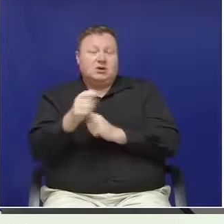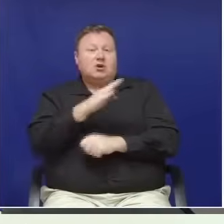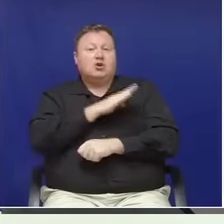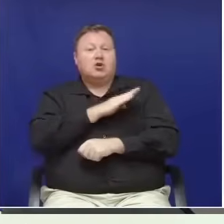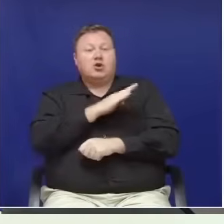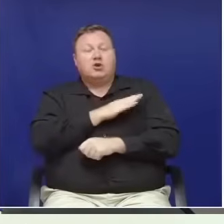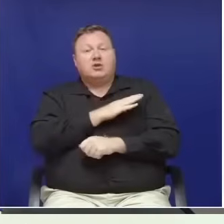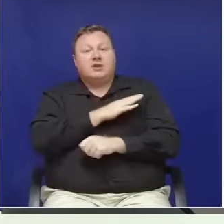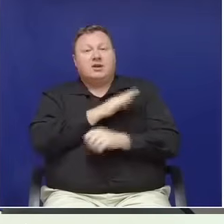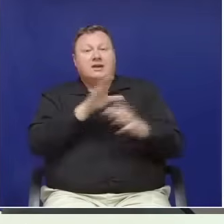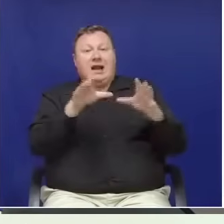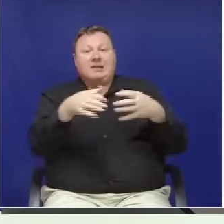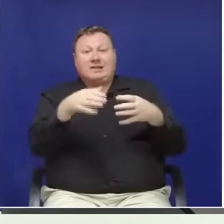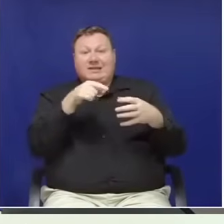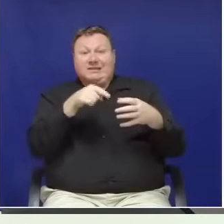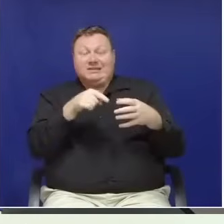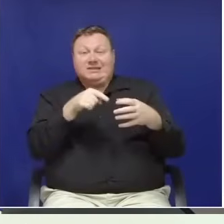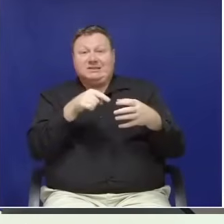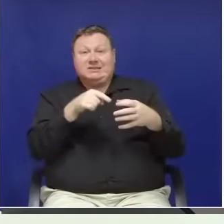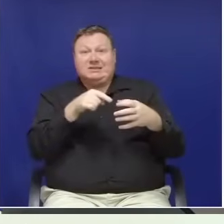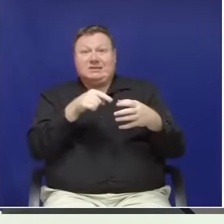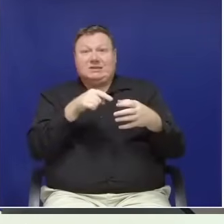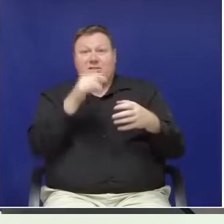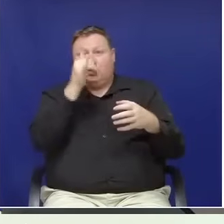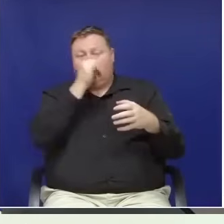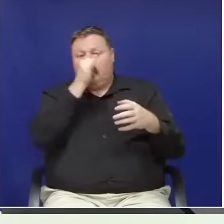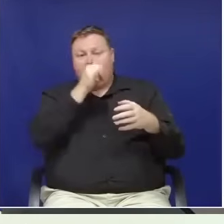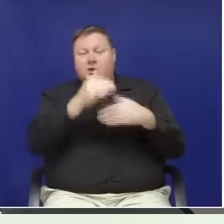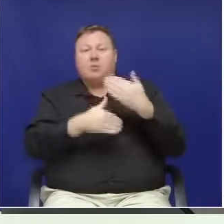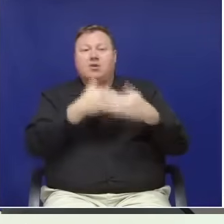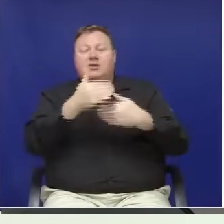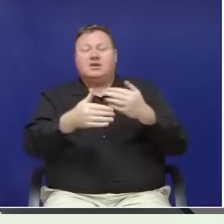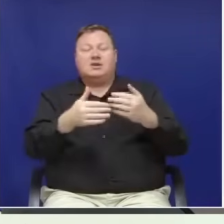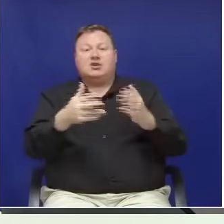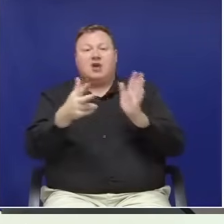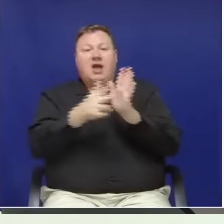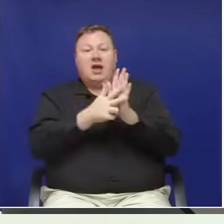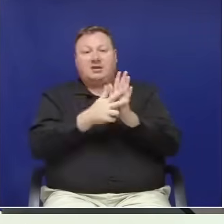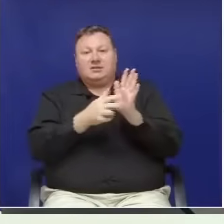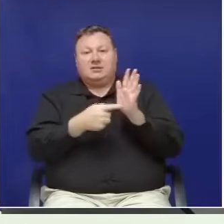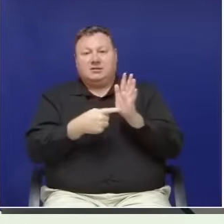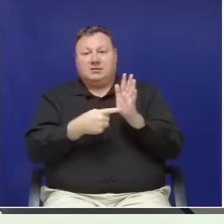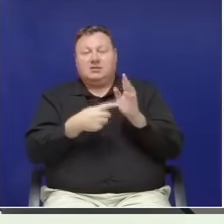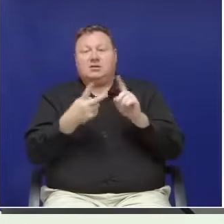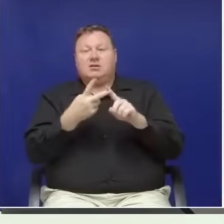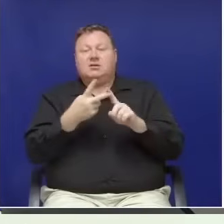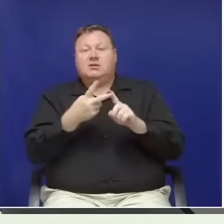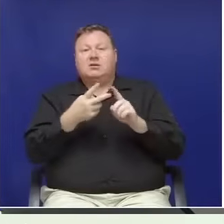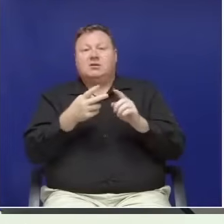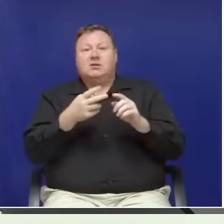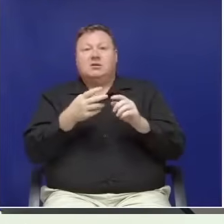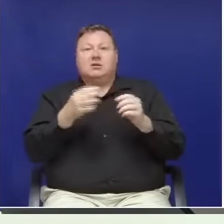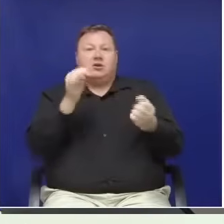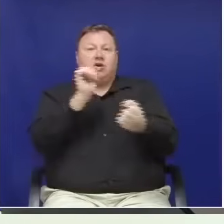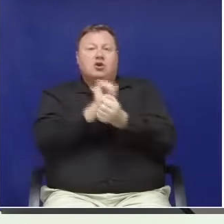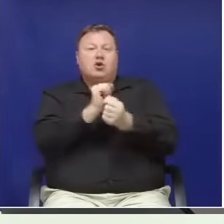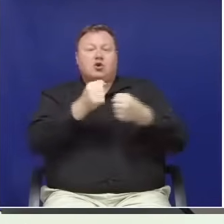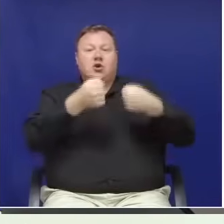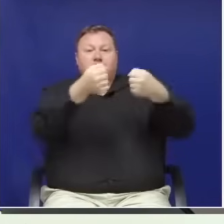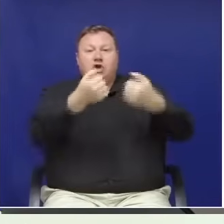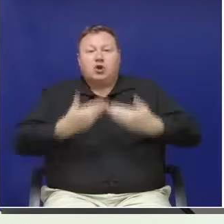security cluster when it comes to Criminal Procedure Act, when it comes to the Correctional Services